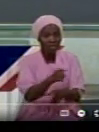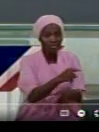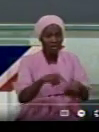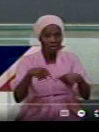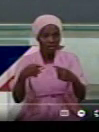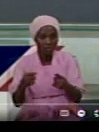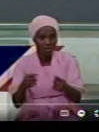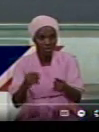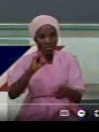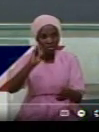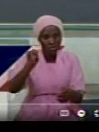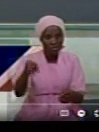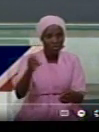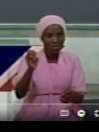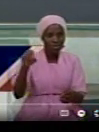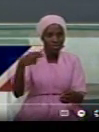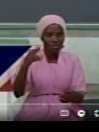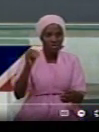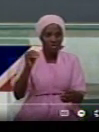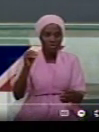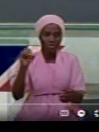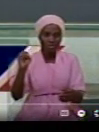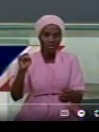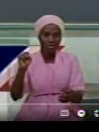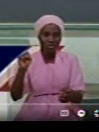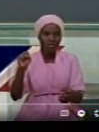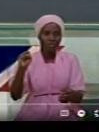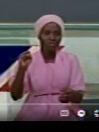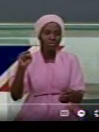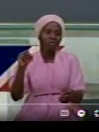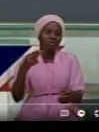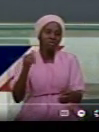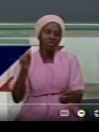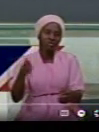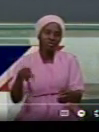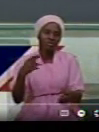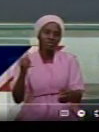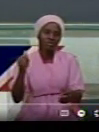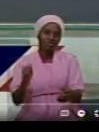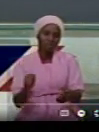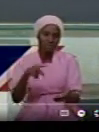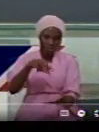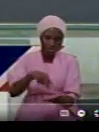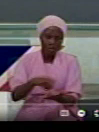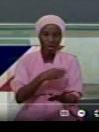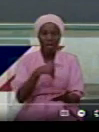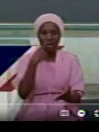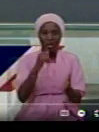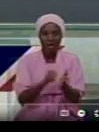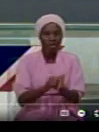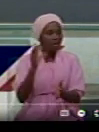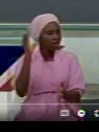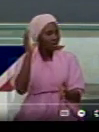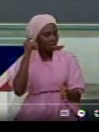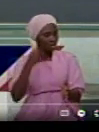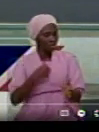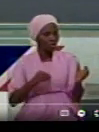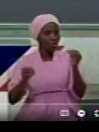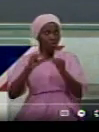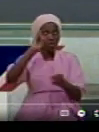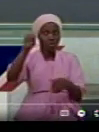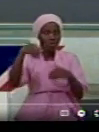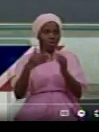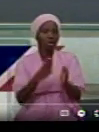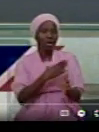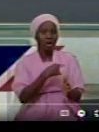and said, Hear me, O Judah, and ye inhabitants of Jerusalem, believe